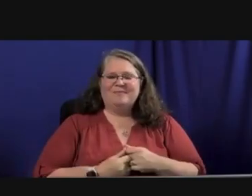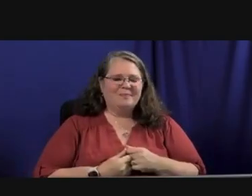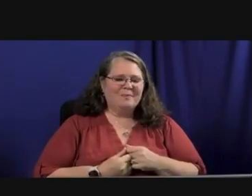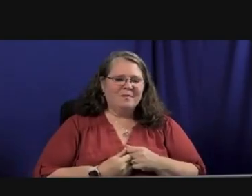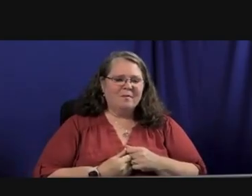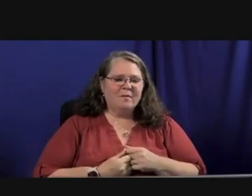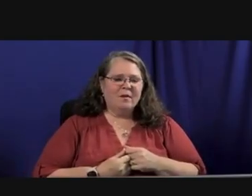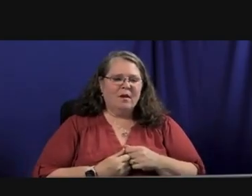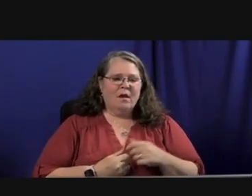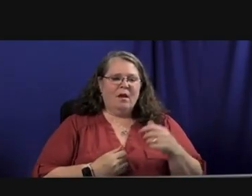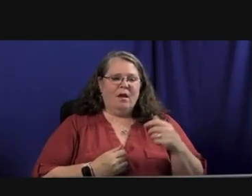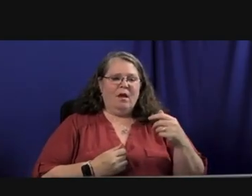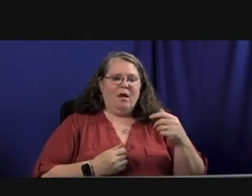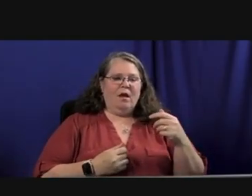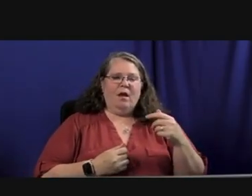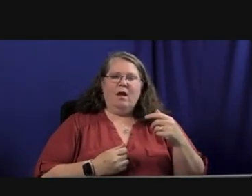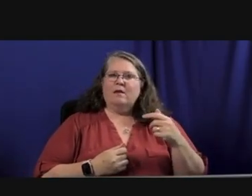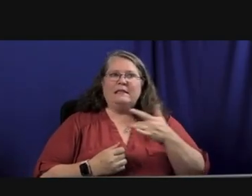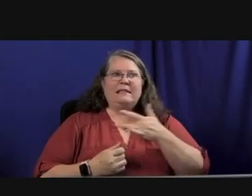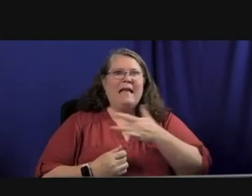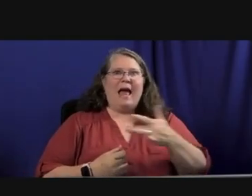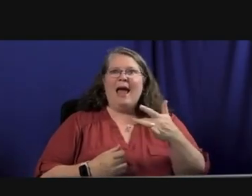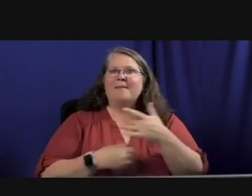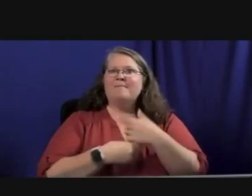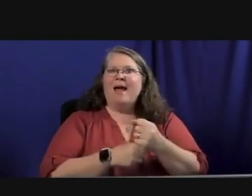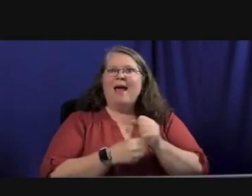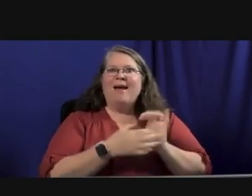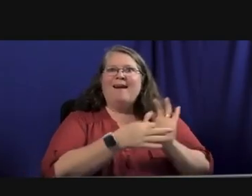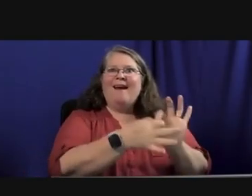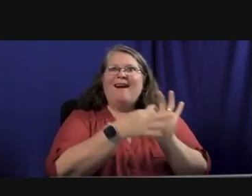excitement, just showing those emotions through touch. And